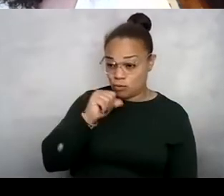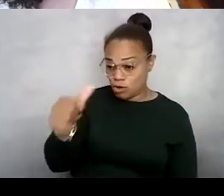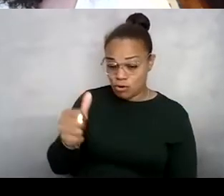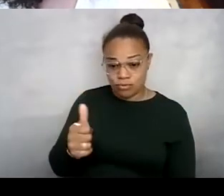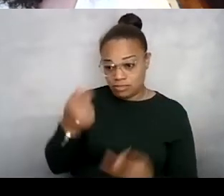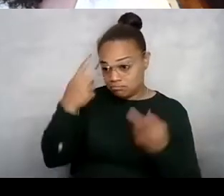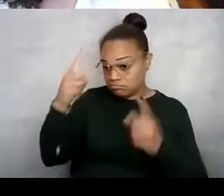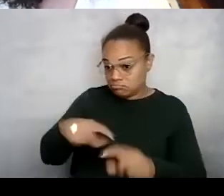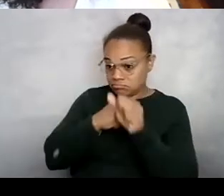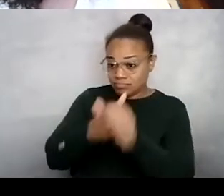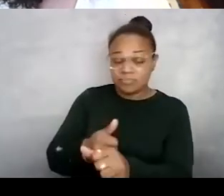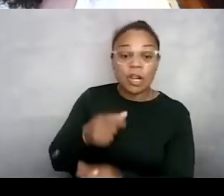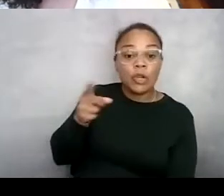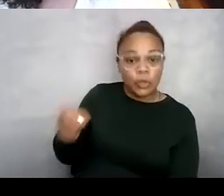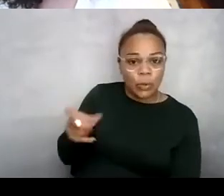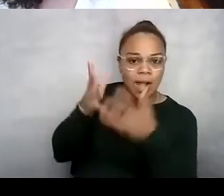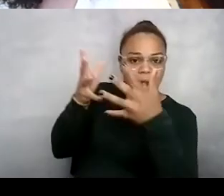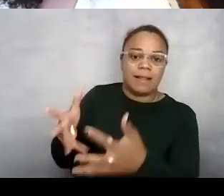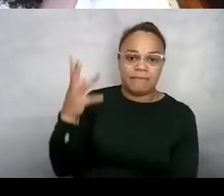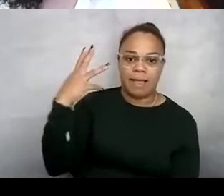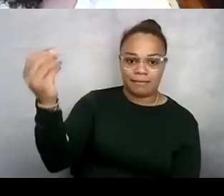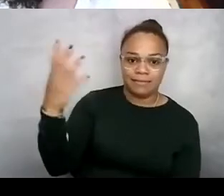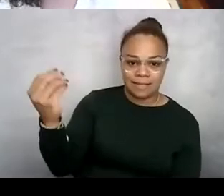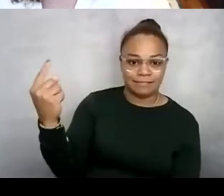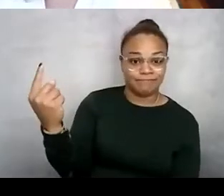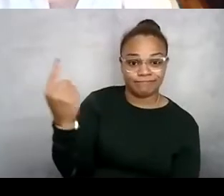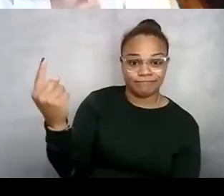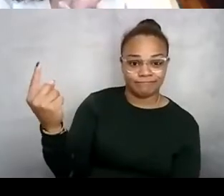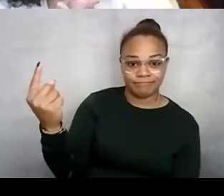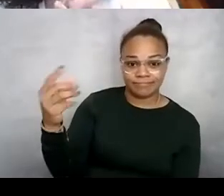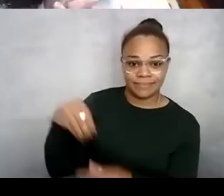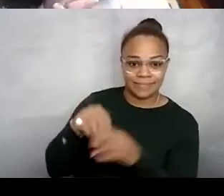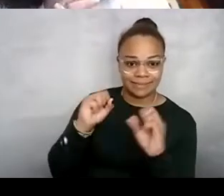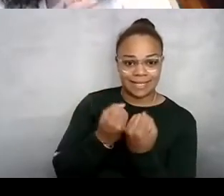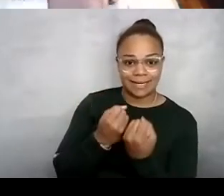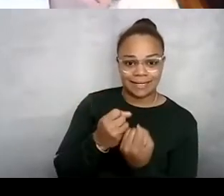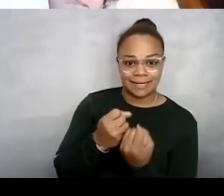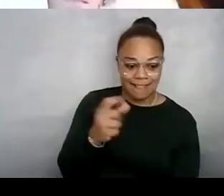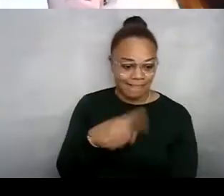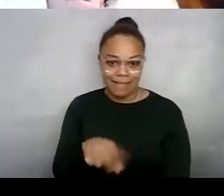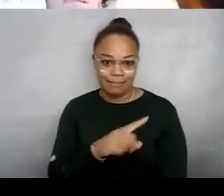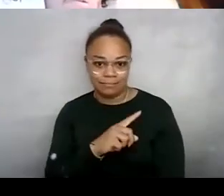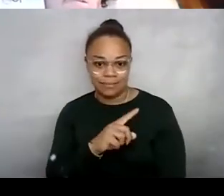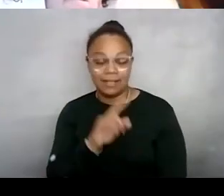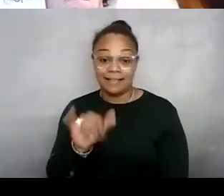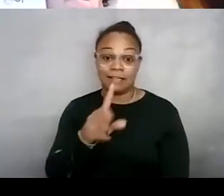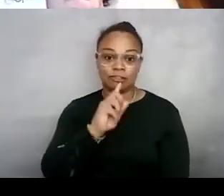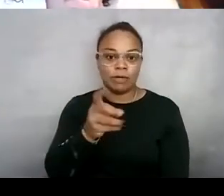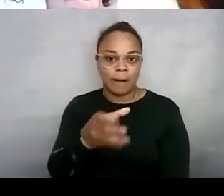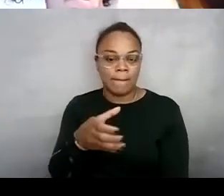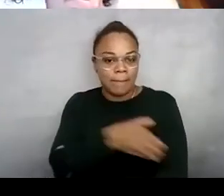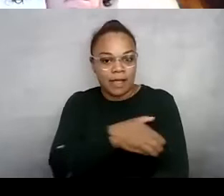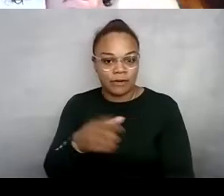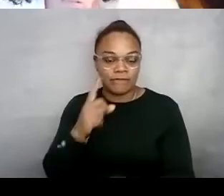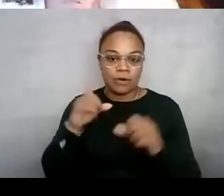the one who's on the outside. You're the one that is ostracized in our society, not them. That's the real power of this organizing and this